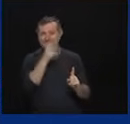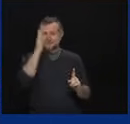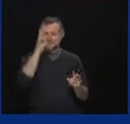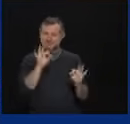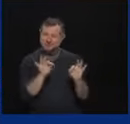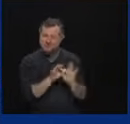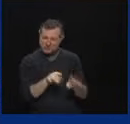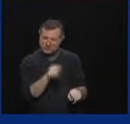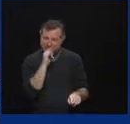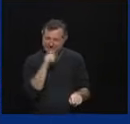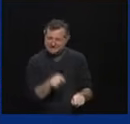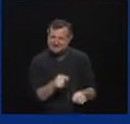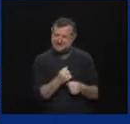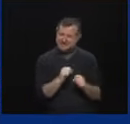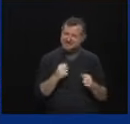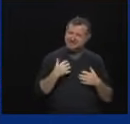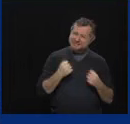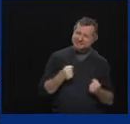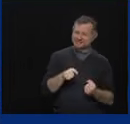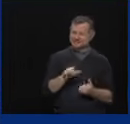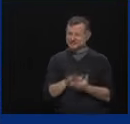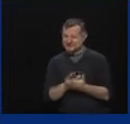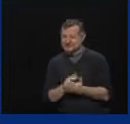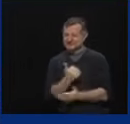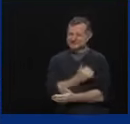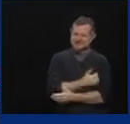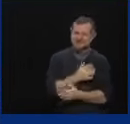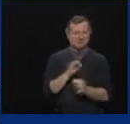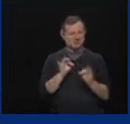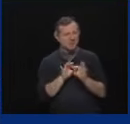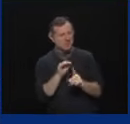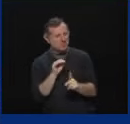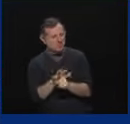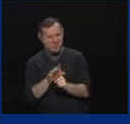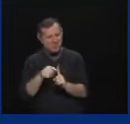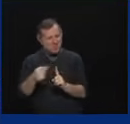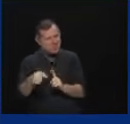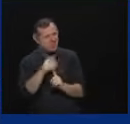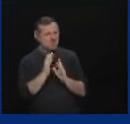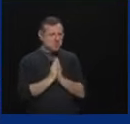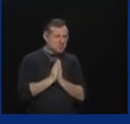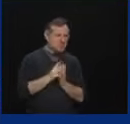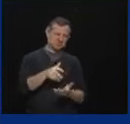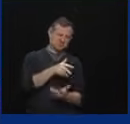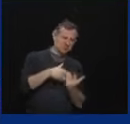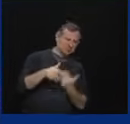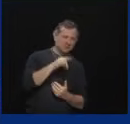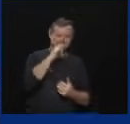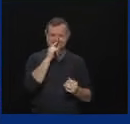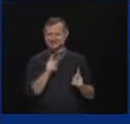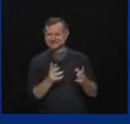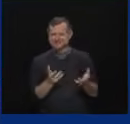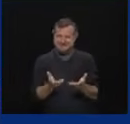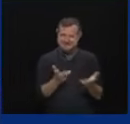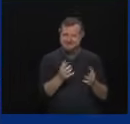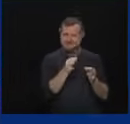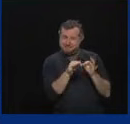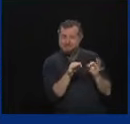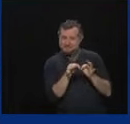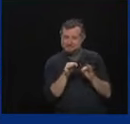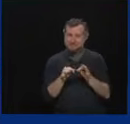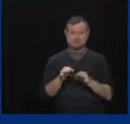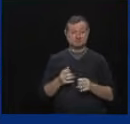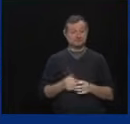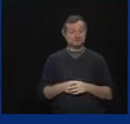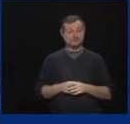healthy existence while they're in schools, because they are exposed in schools. They're around other people. So I'm keeping that option on the table. It's still in my mind. I've